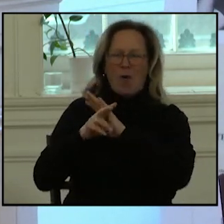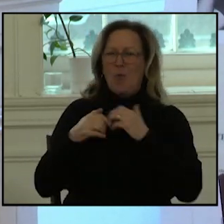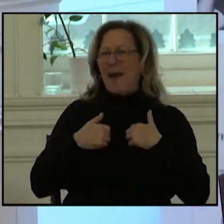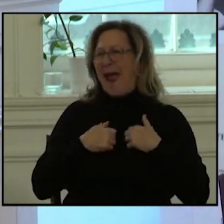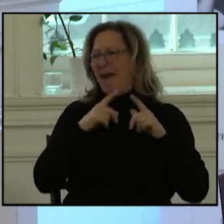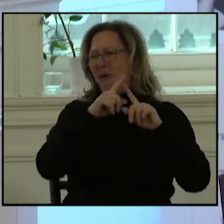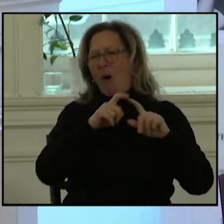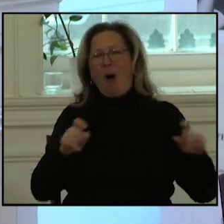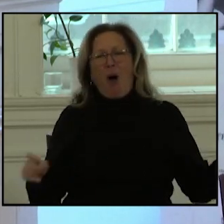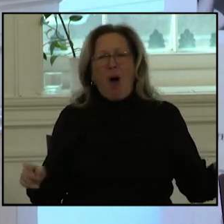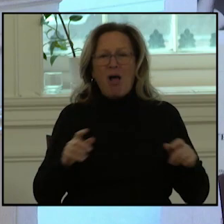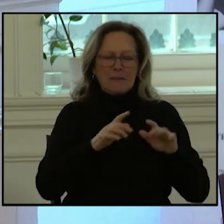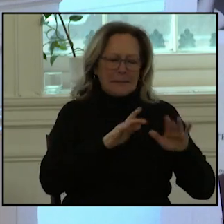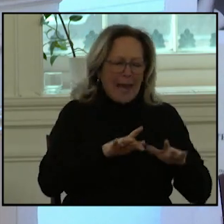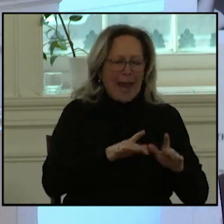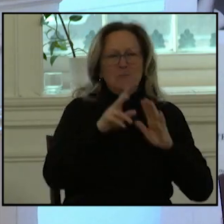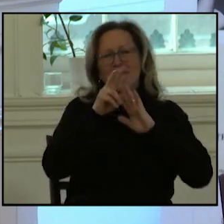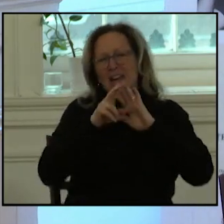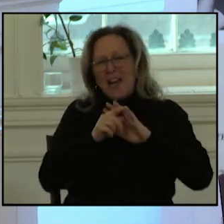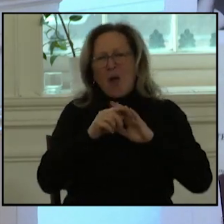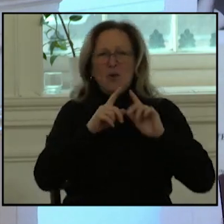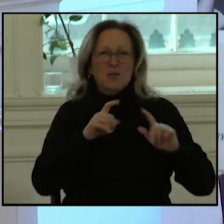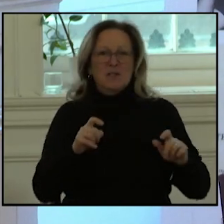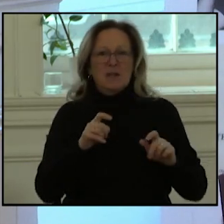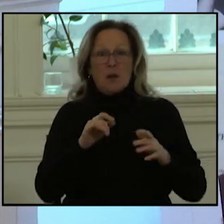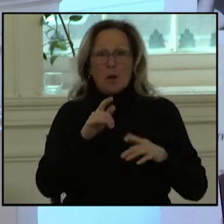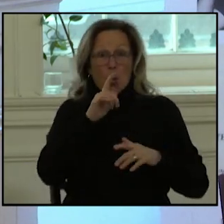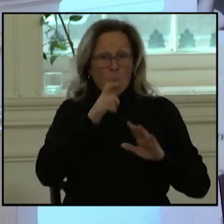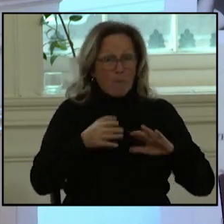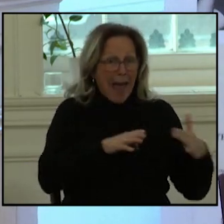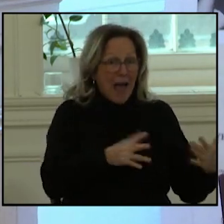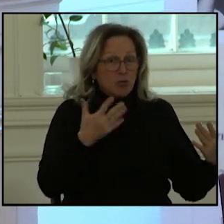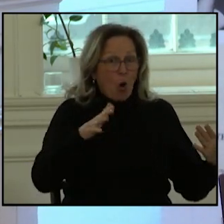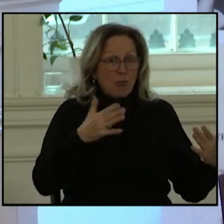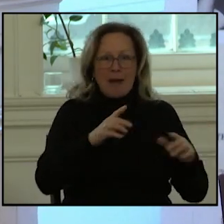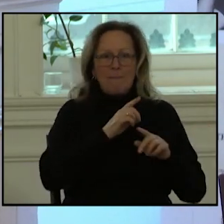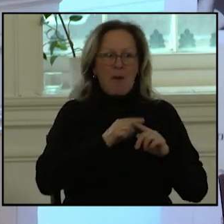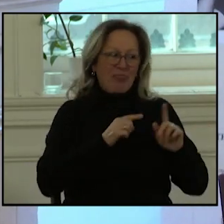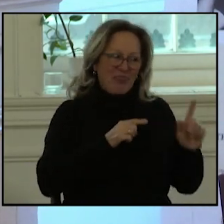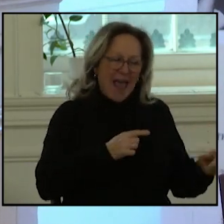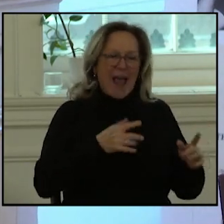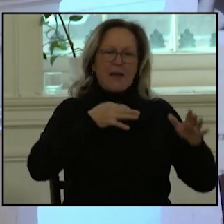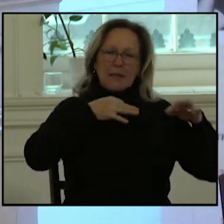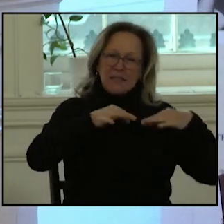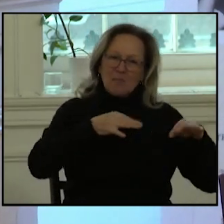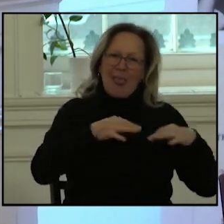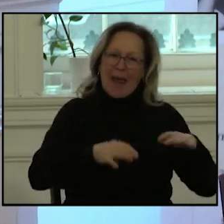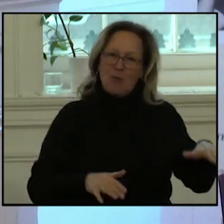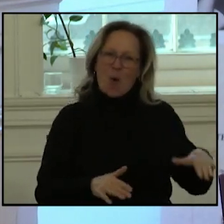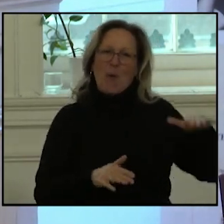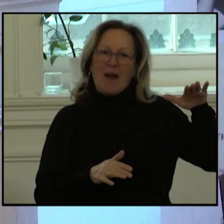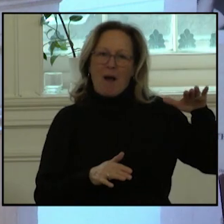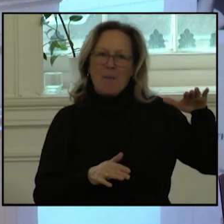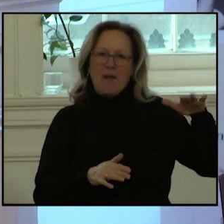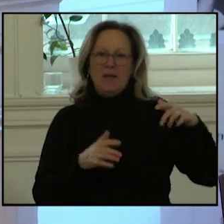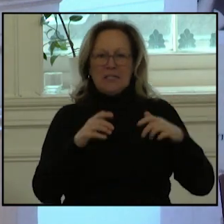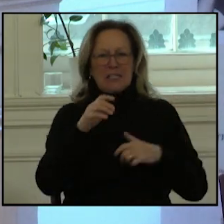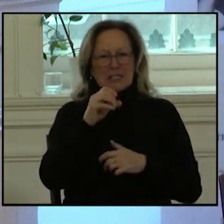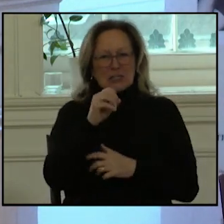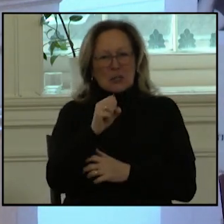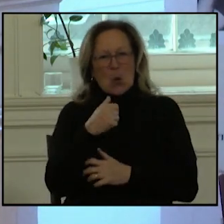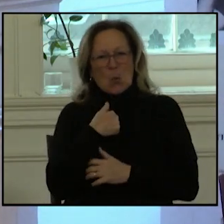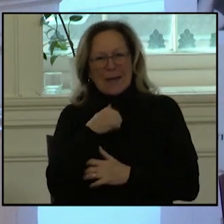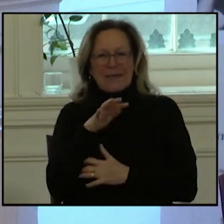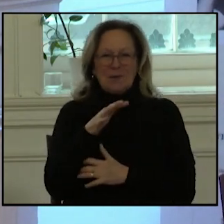you know, passed 30 plus years ago, mm-hmm. telling about when they grew up. Yeah. And so we kind of